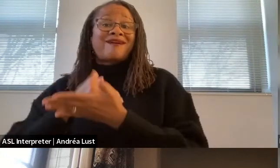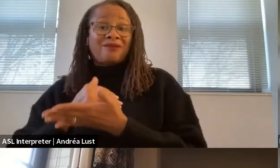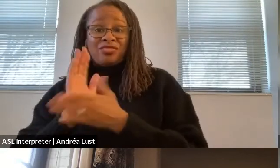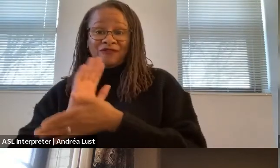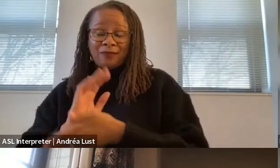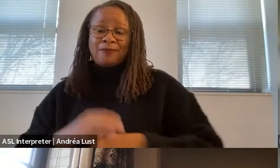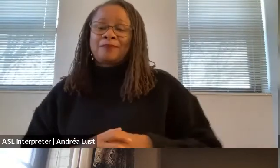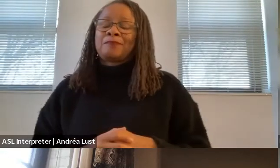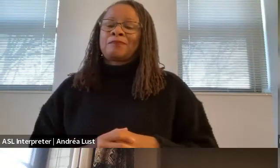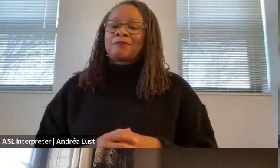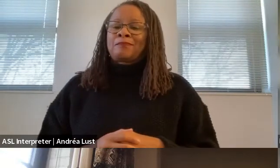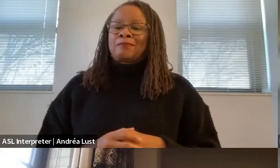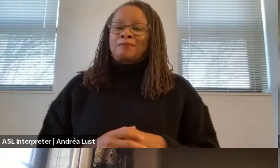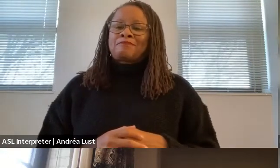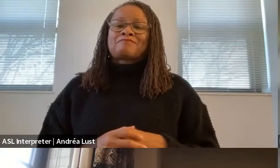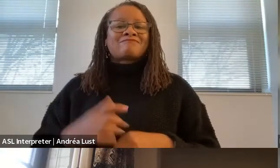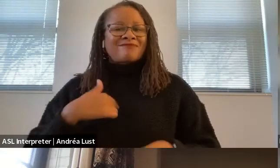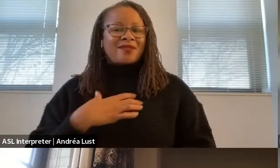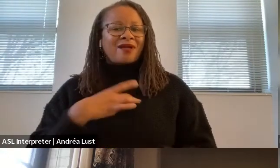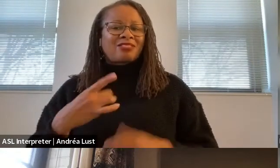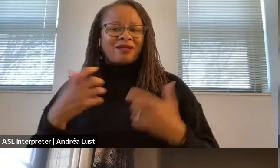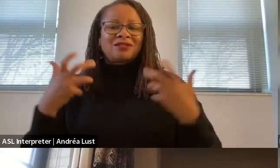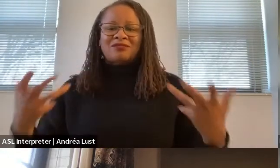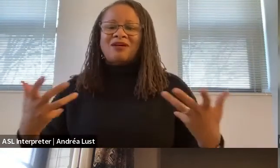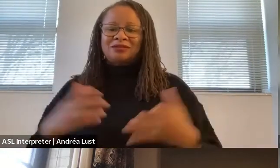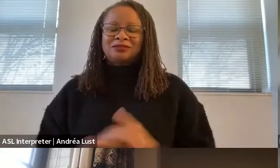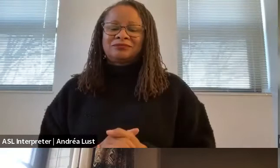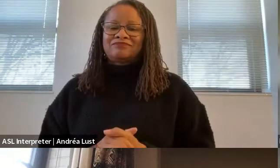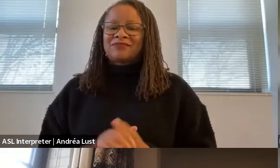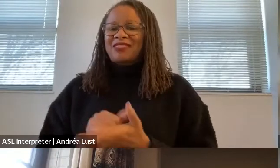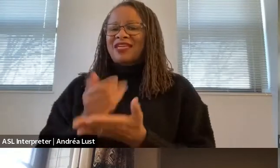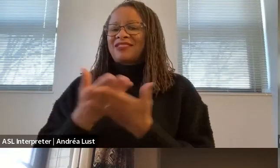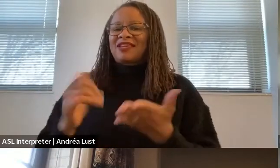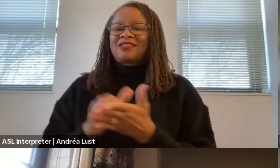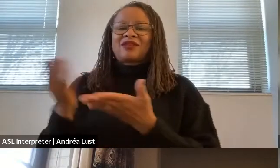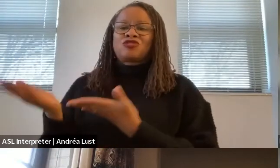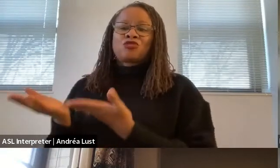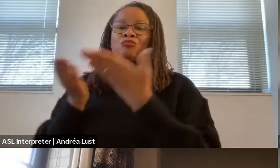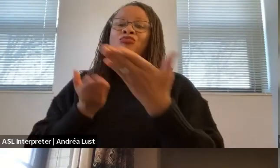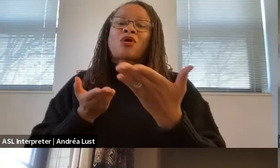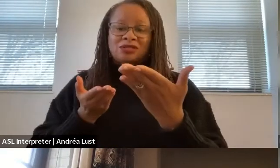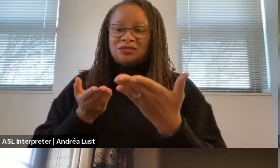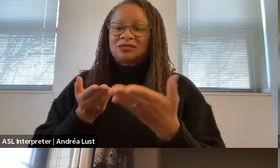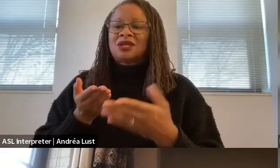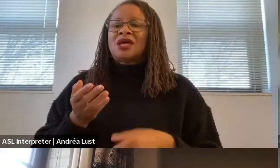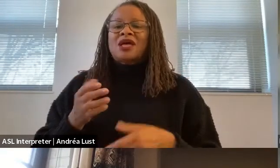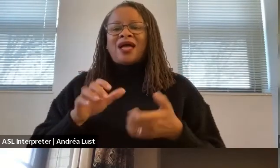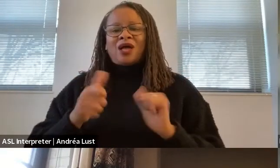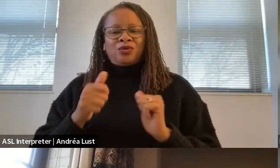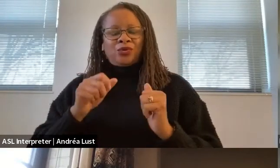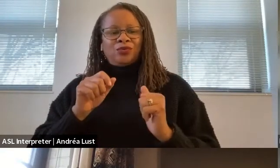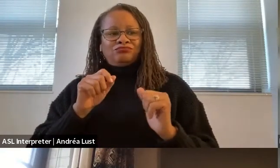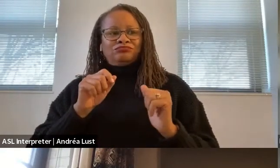But I did like a lot that thing that you brought with the way you looked at